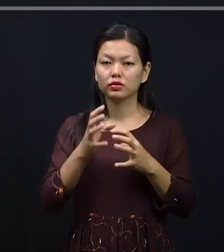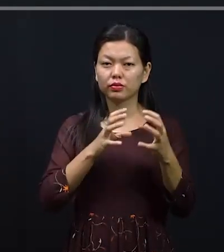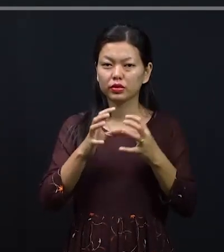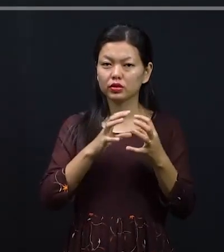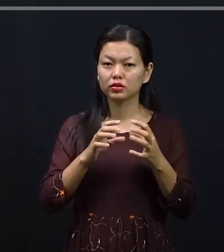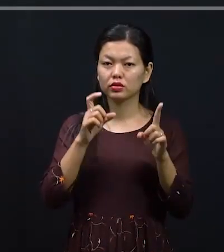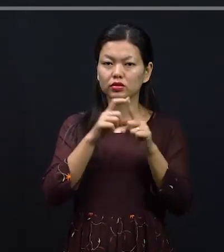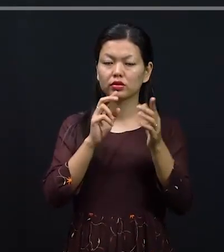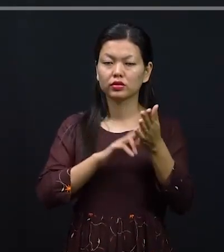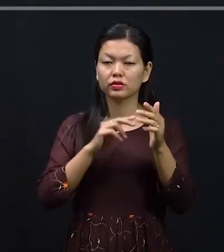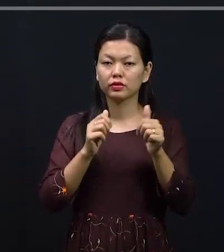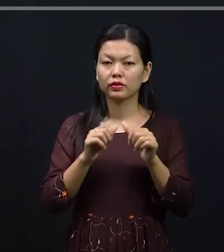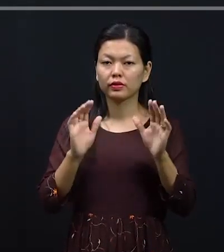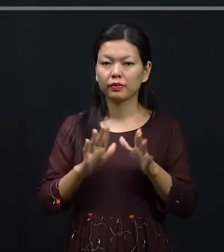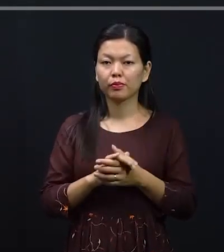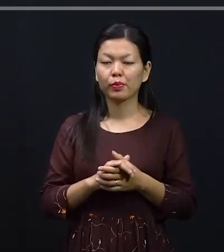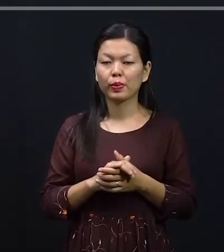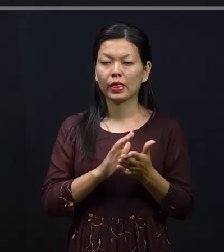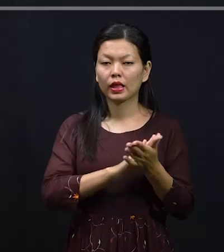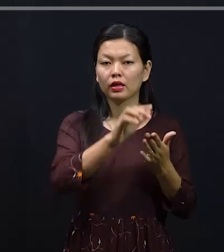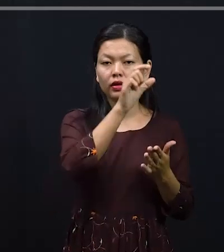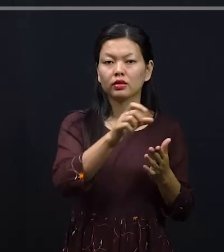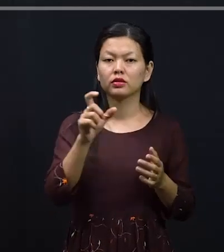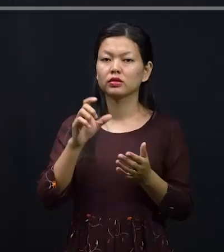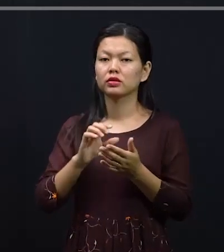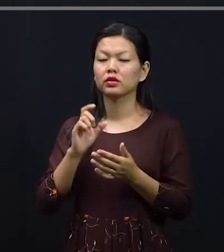DNA. So Hersey and Chess use the